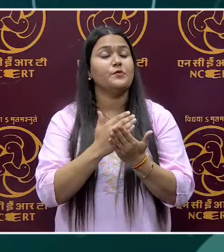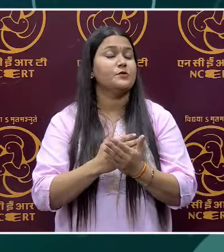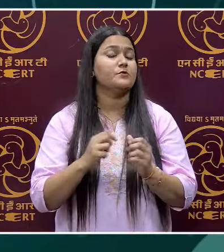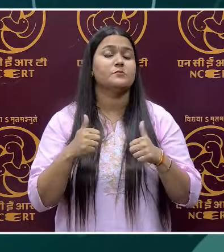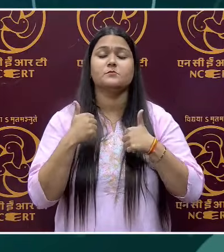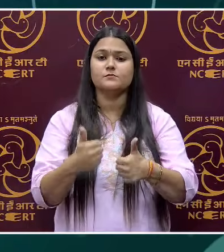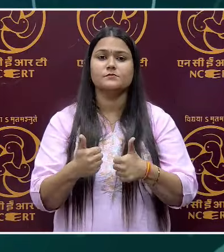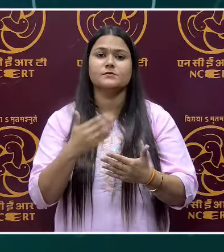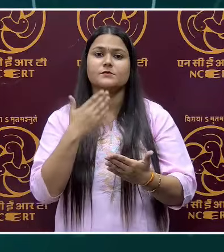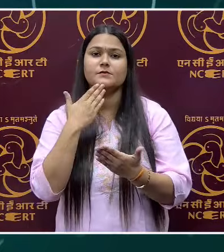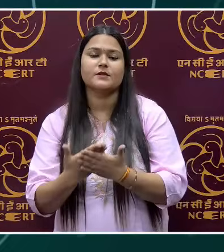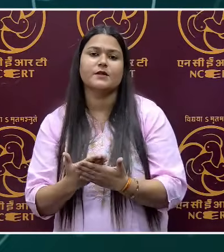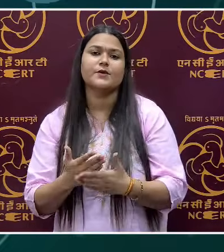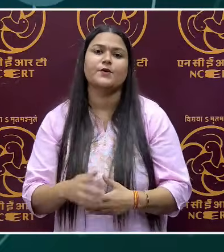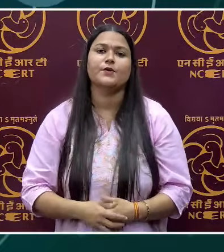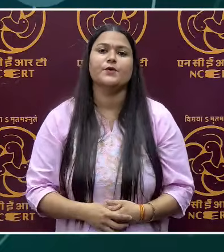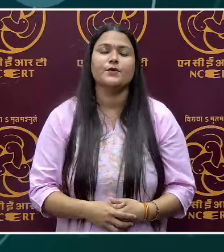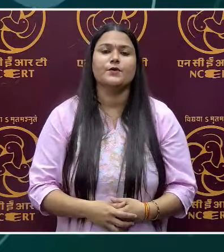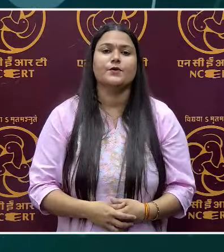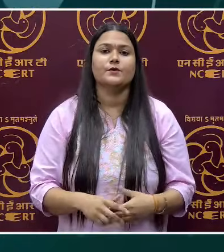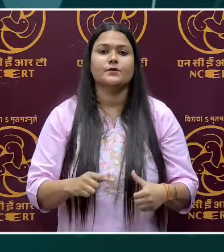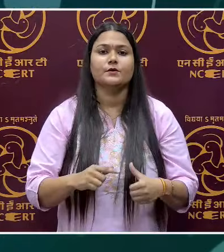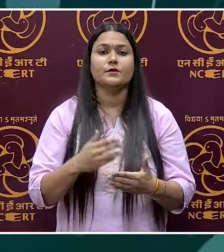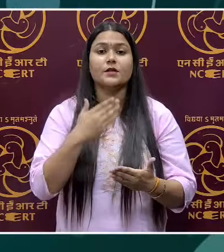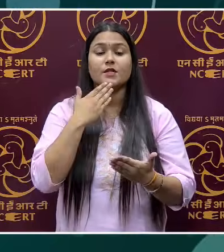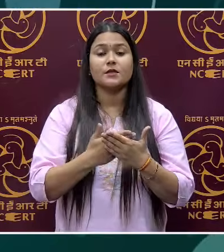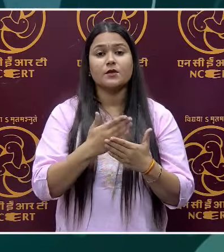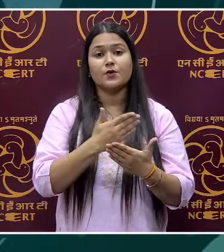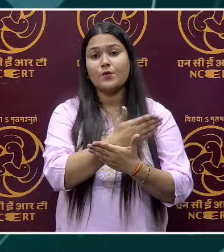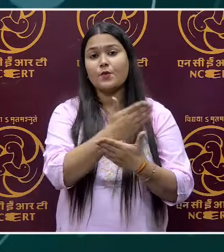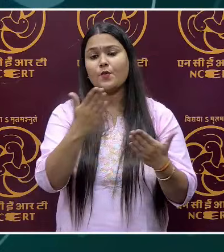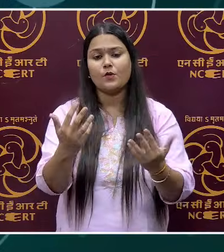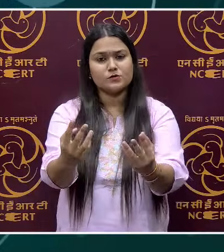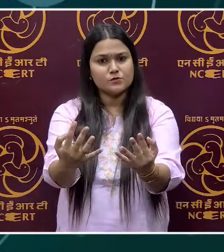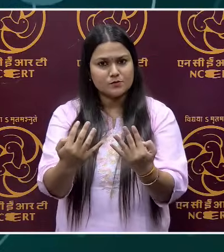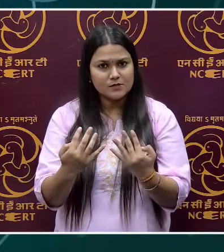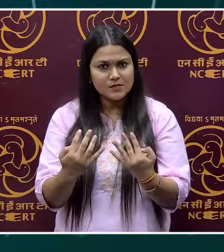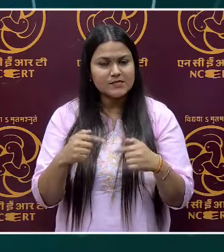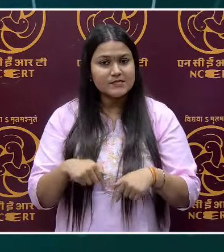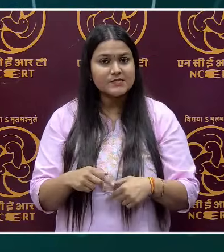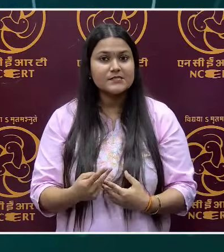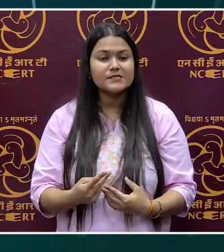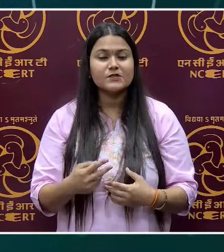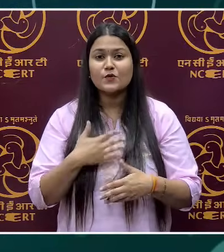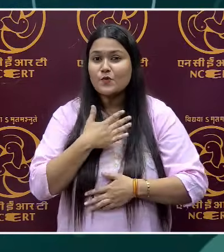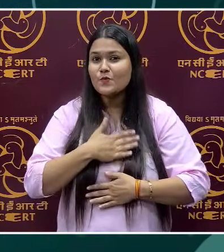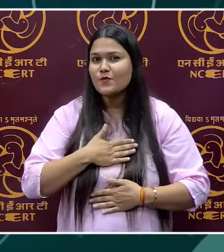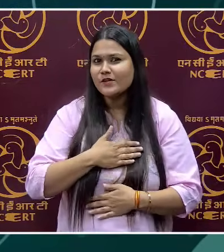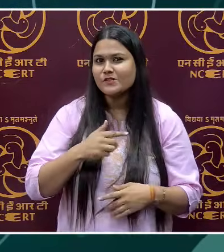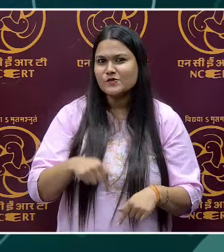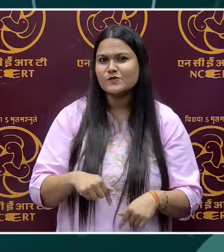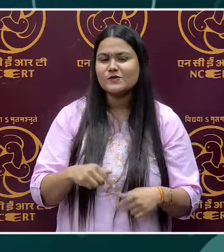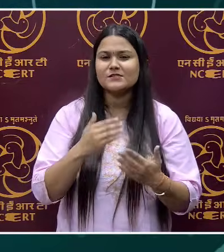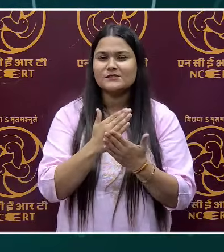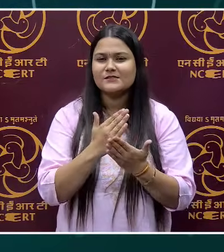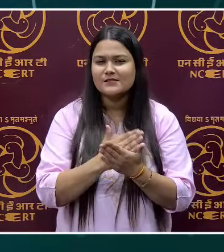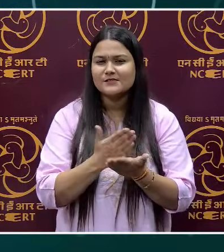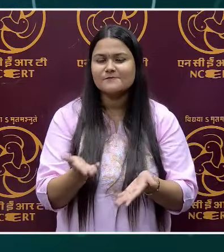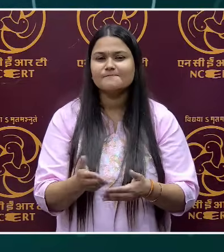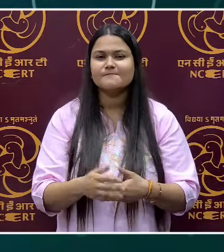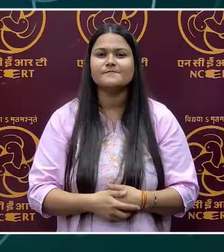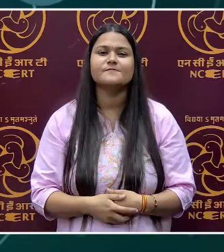you, sir. Thank you. Thank you to all our viewers for being with us. I really hope that you enjoyed this particular